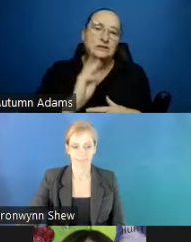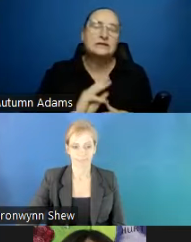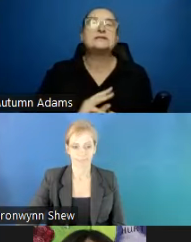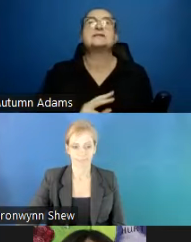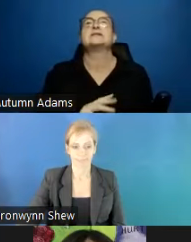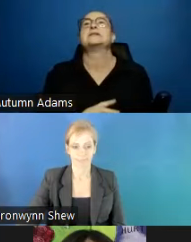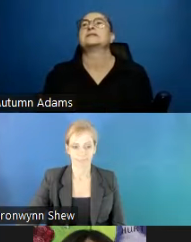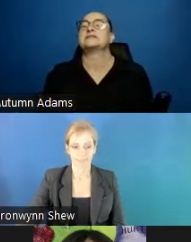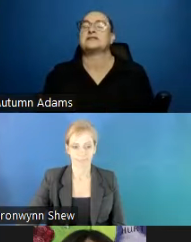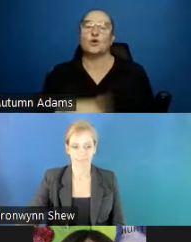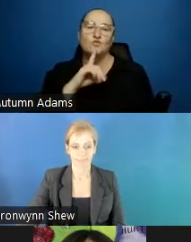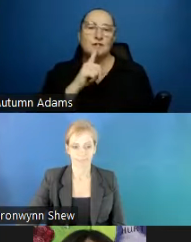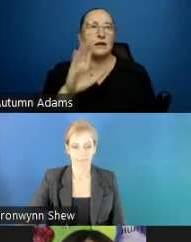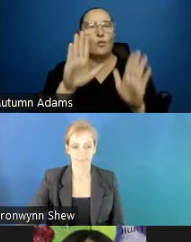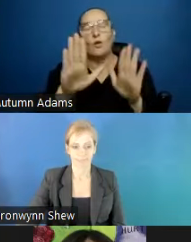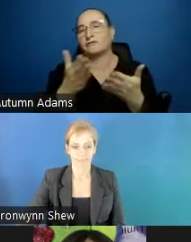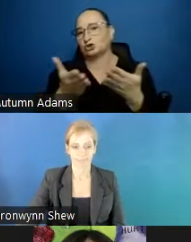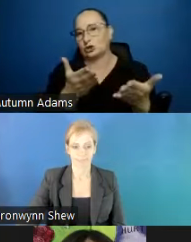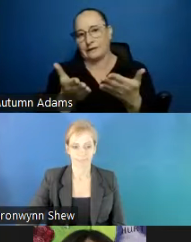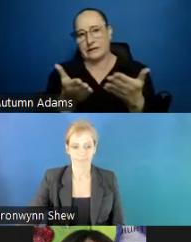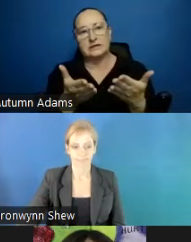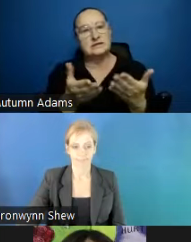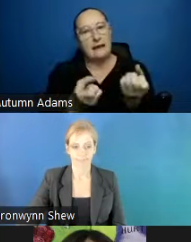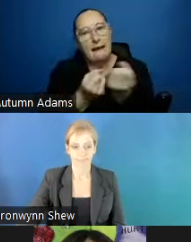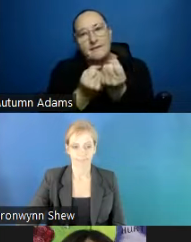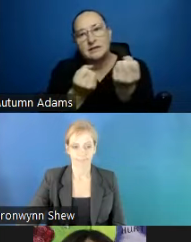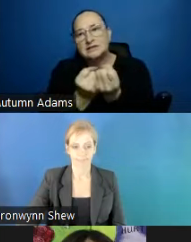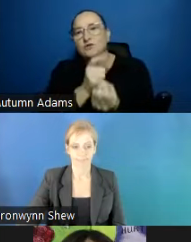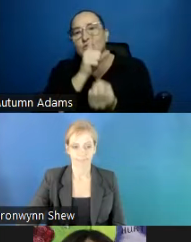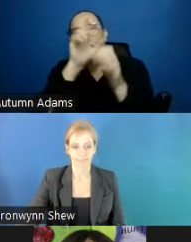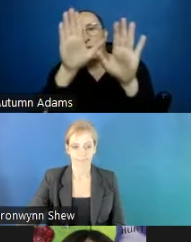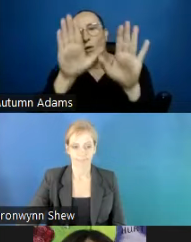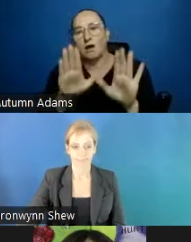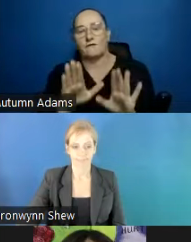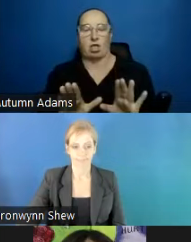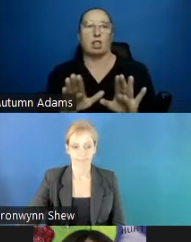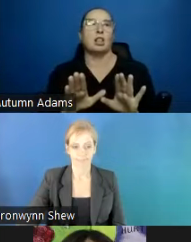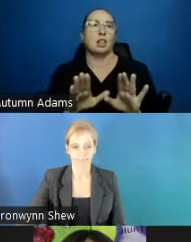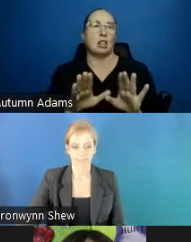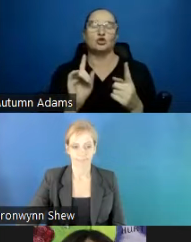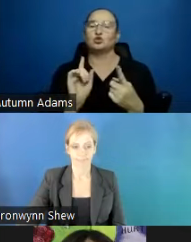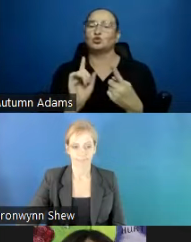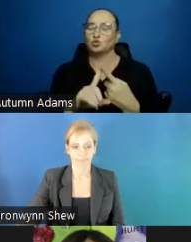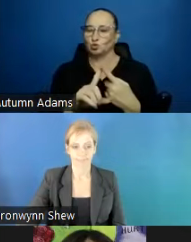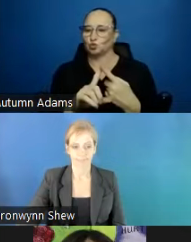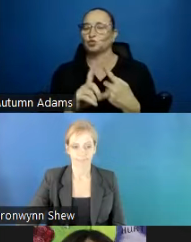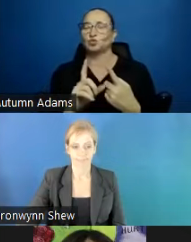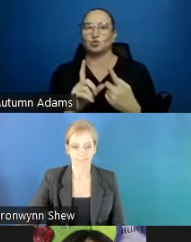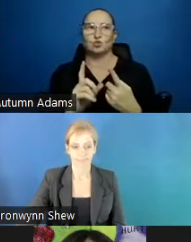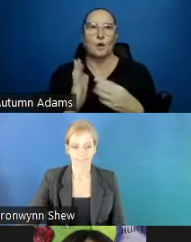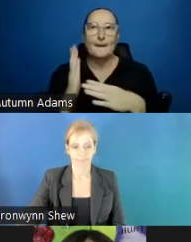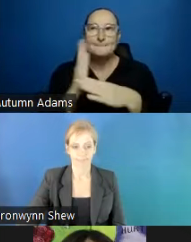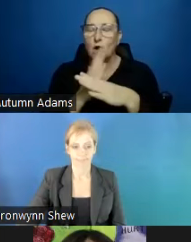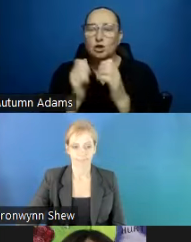just a really wonderful service. Advocacy is really wonderful to partner with